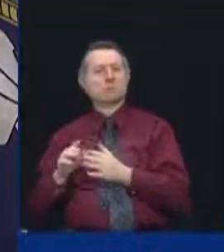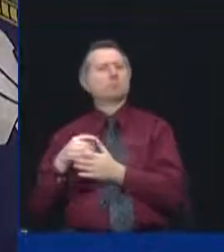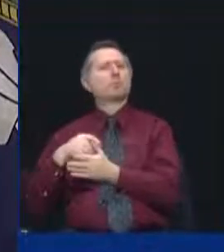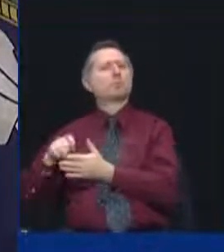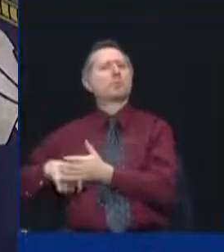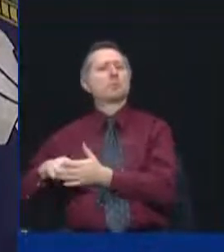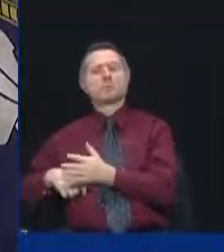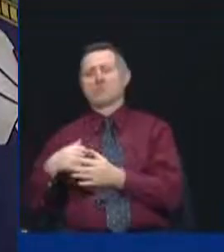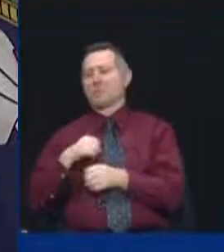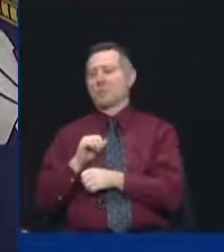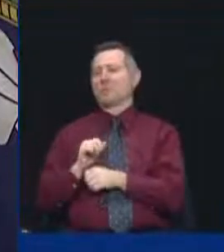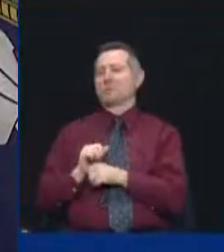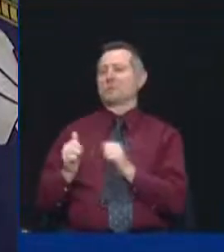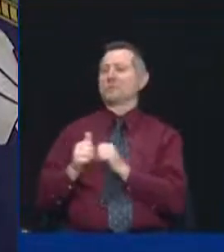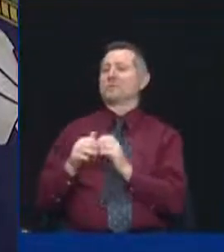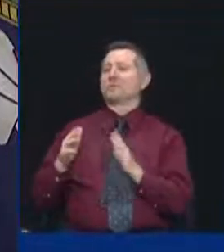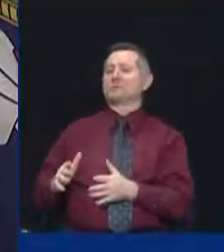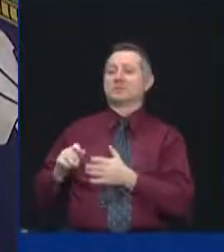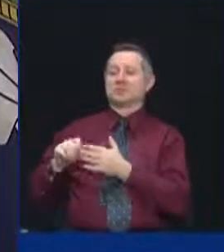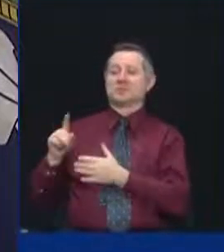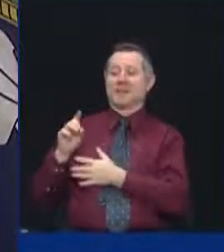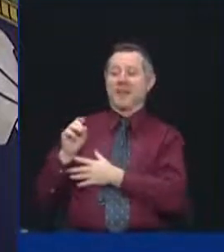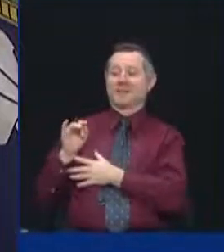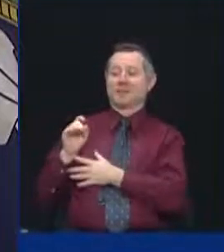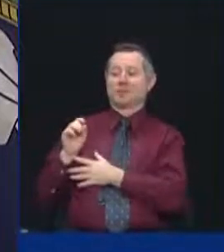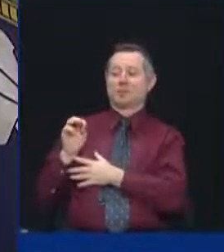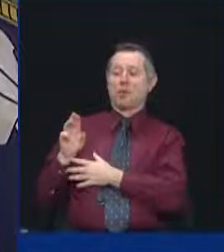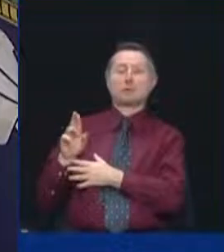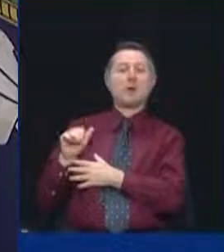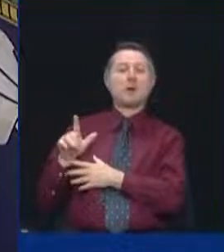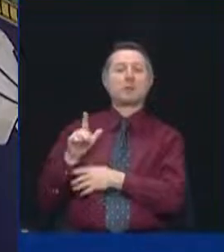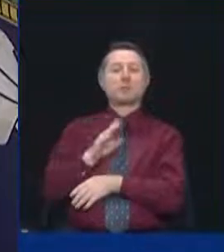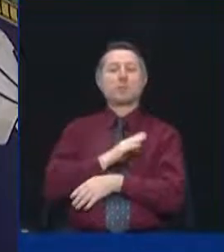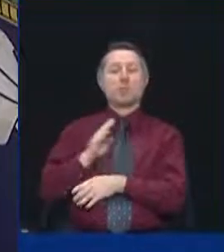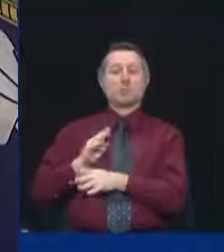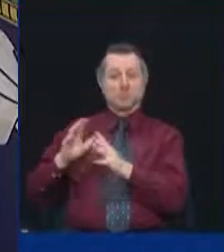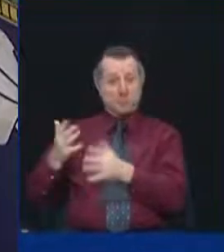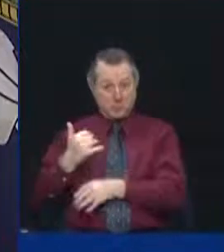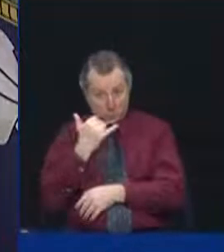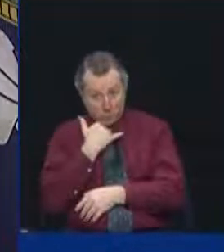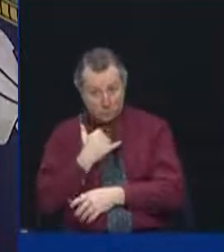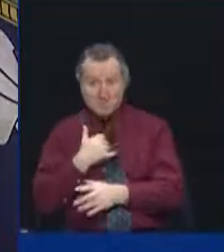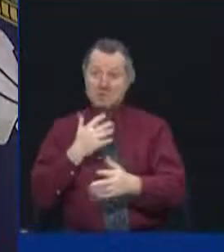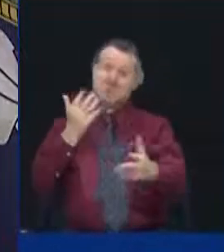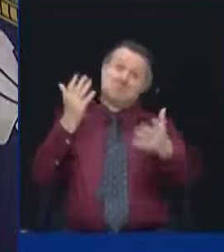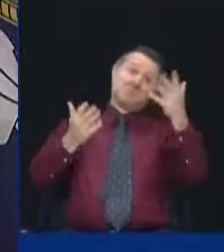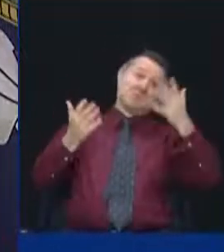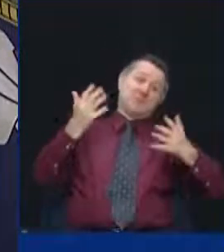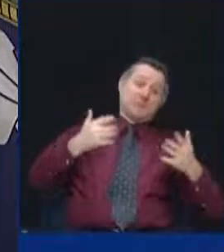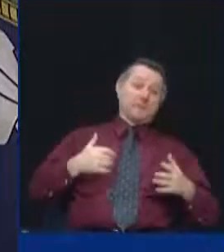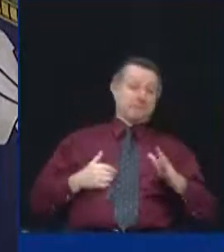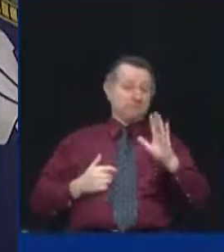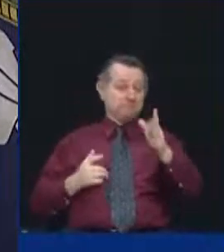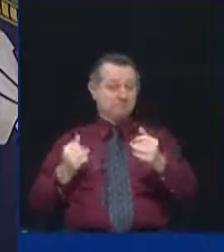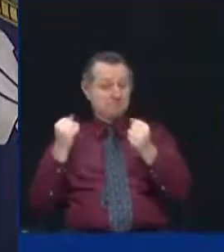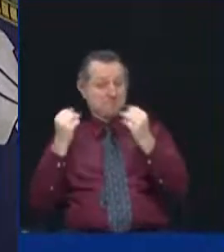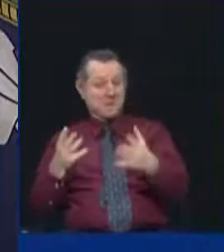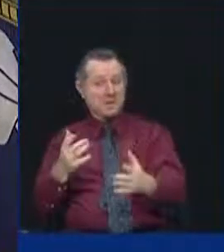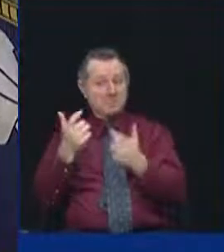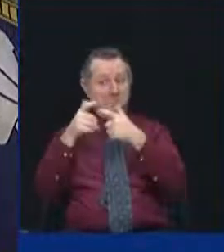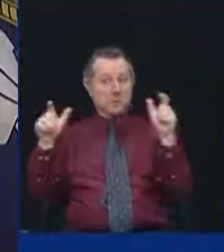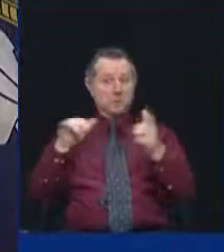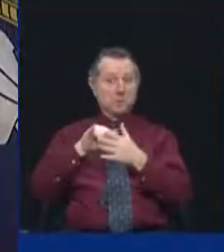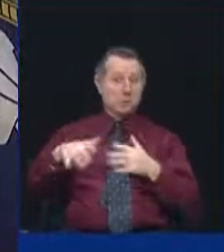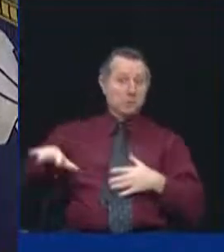I work independently. So are they wrong? It's entirely possible. Okay. Are most New Yorkers wrong who say